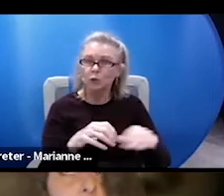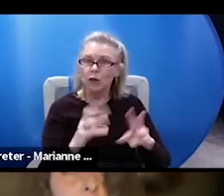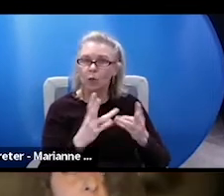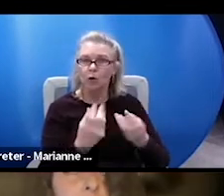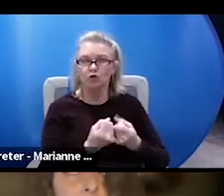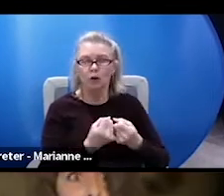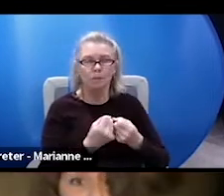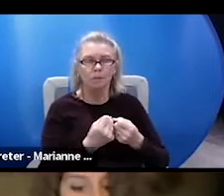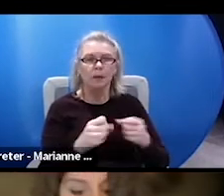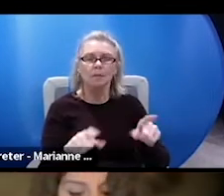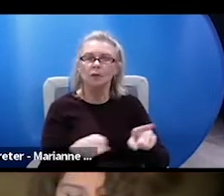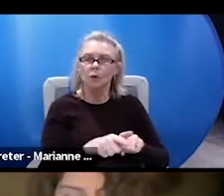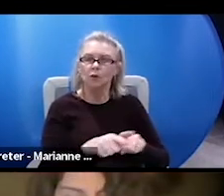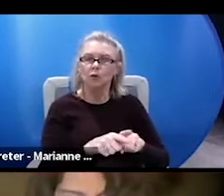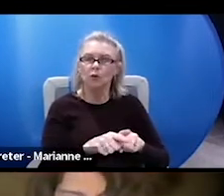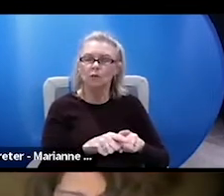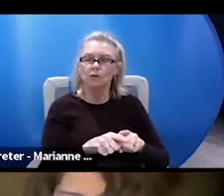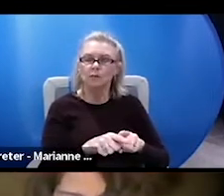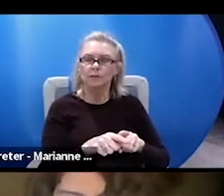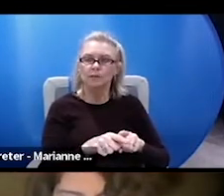also to